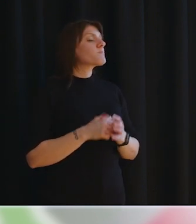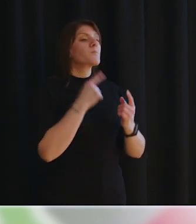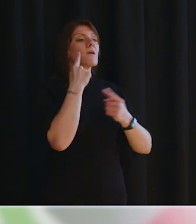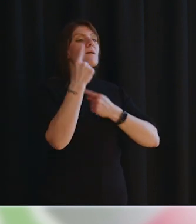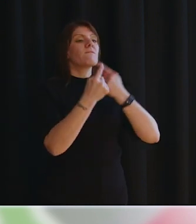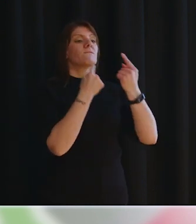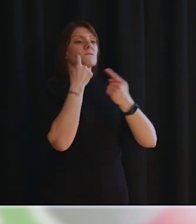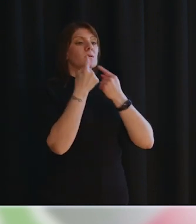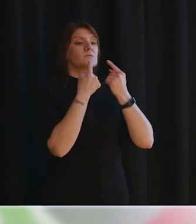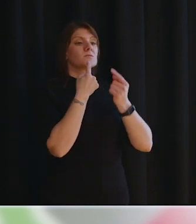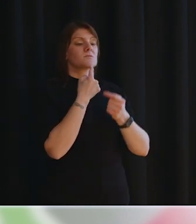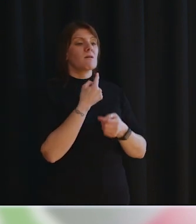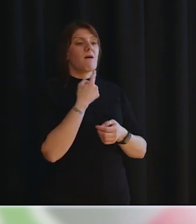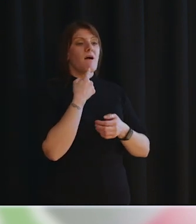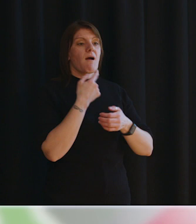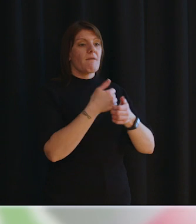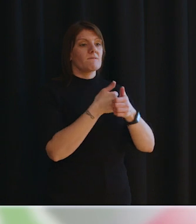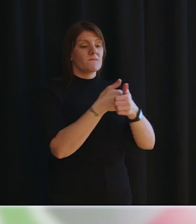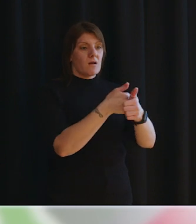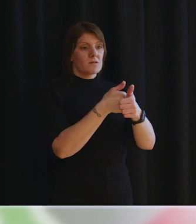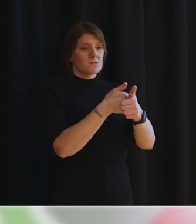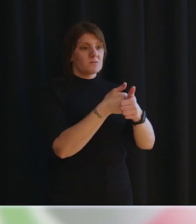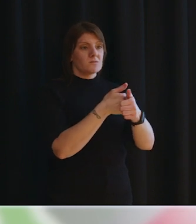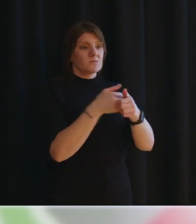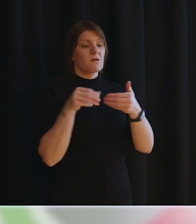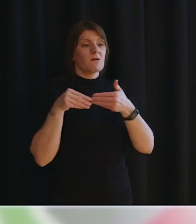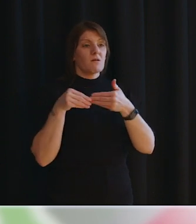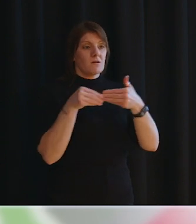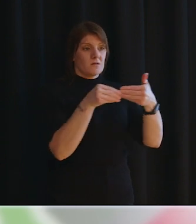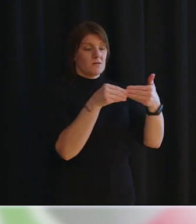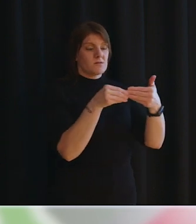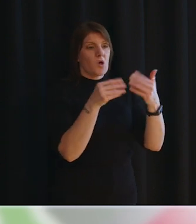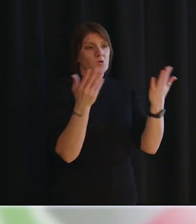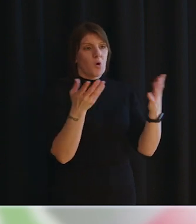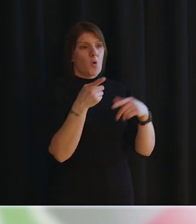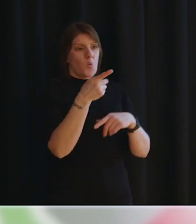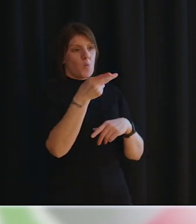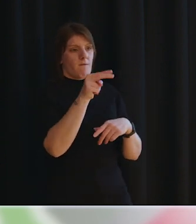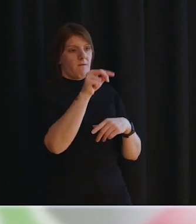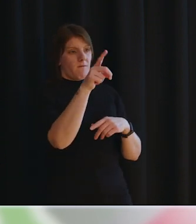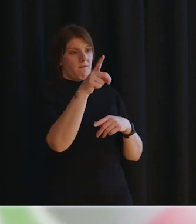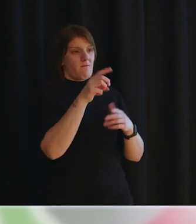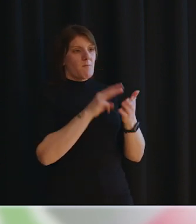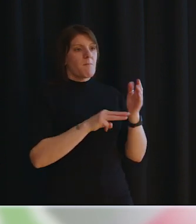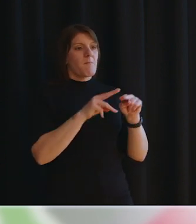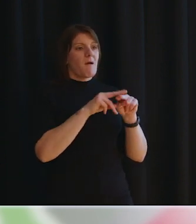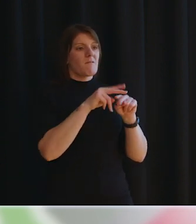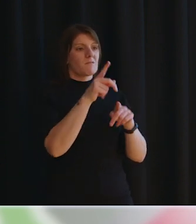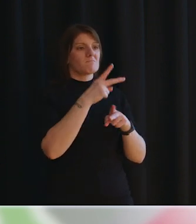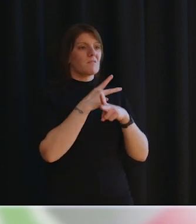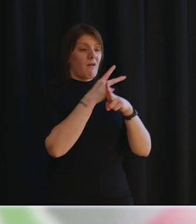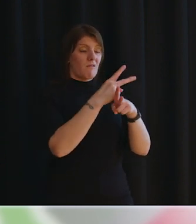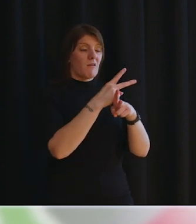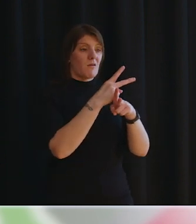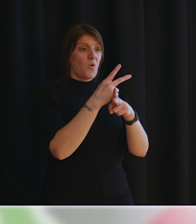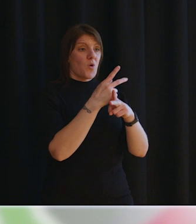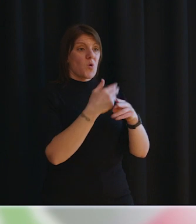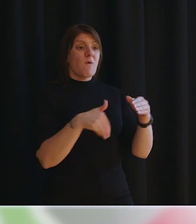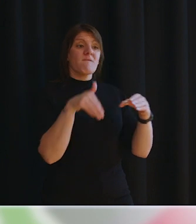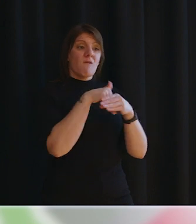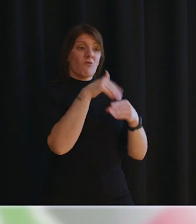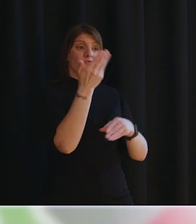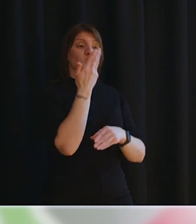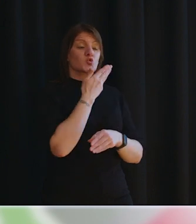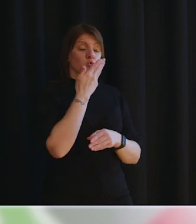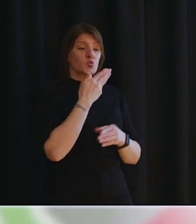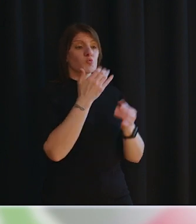Information, advice and guidance. So if you are a parent carer, or you have anything to do with schools